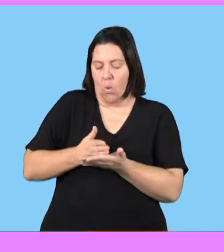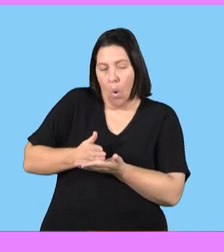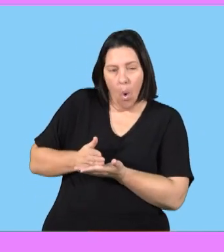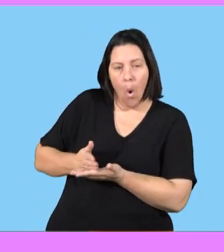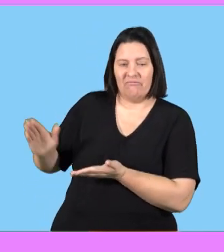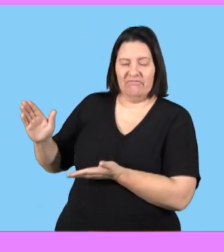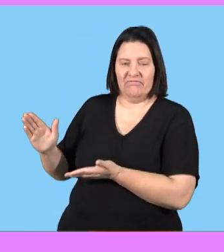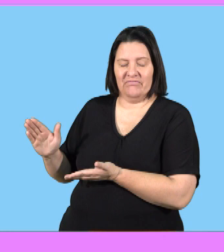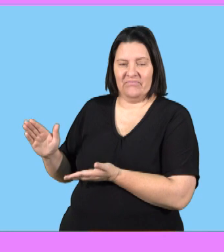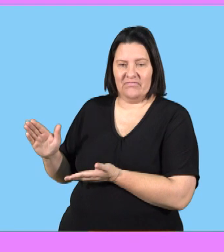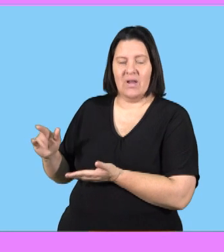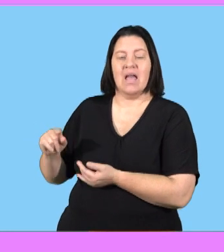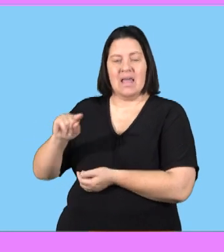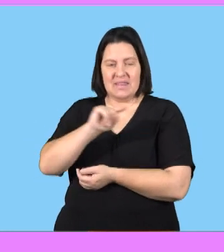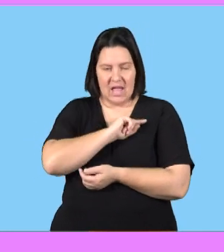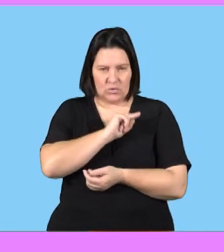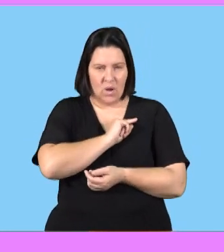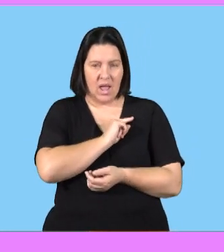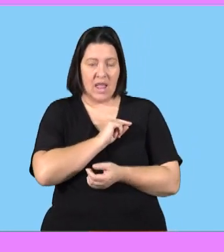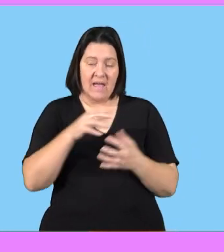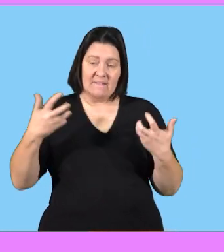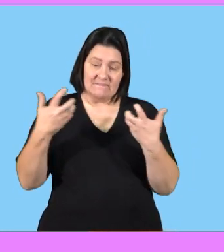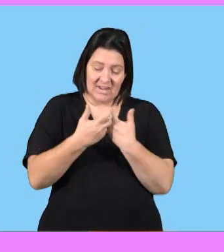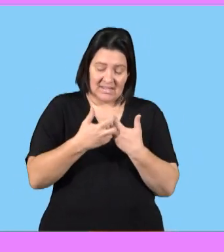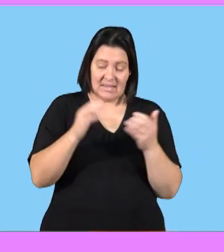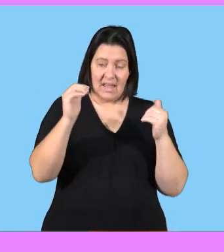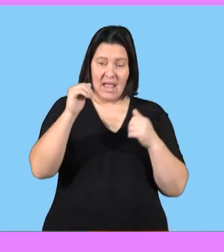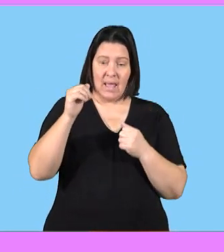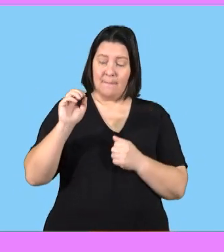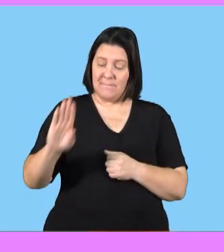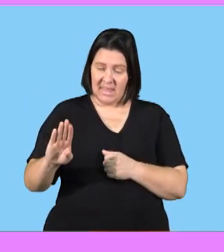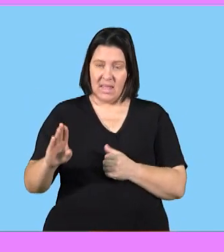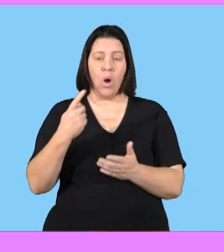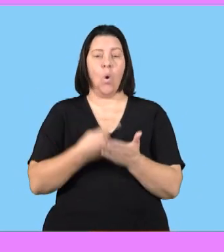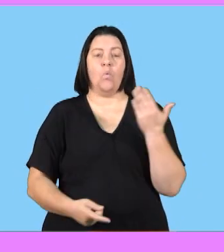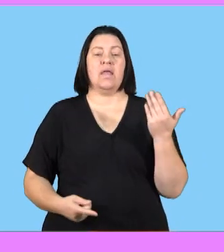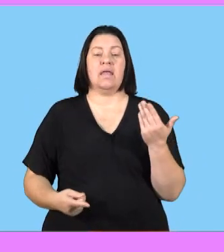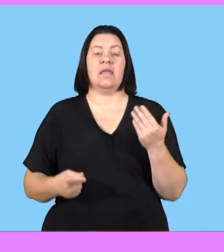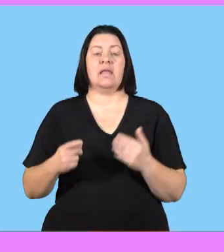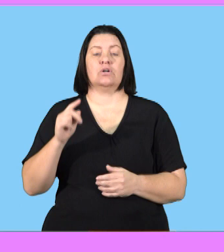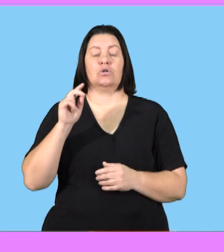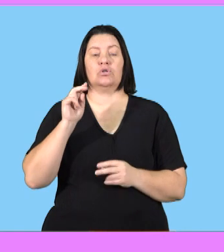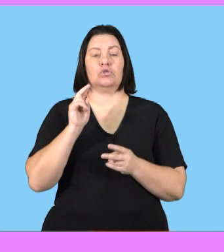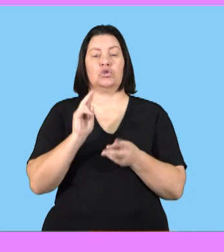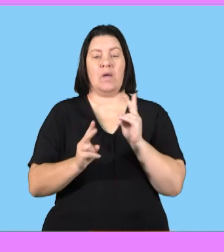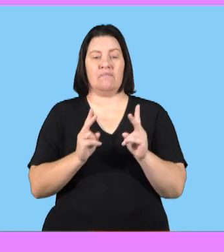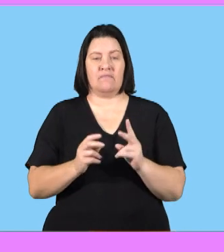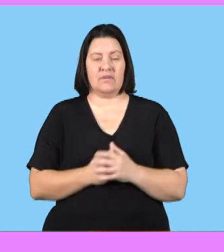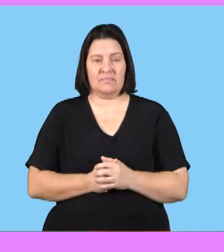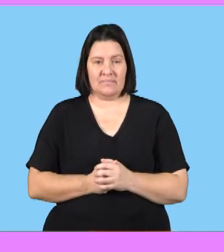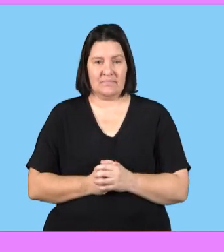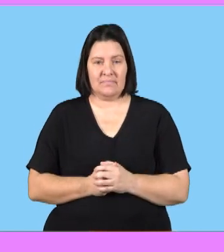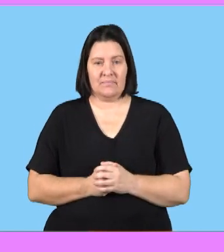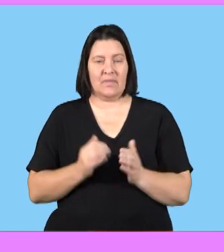the 13th one will not fit. Therefore, we only have 13